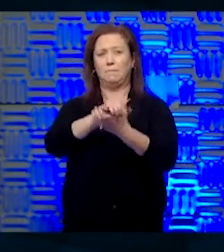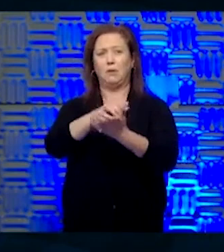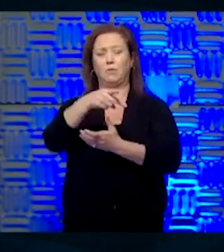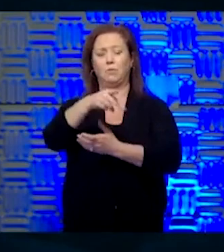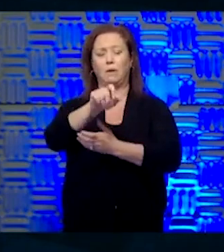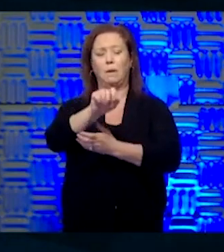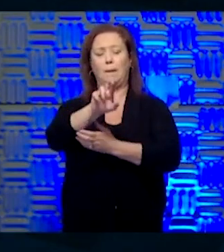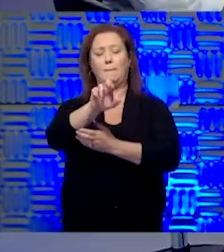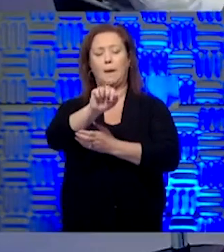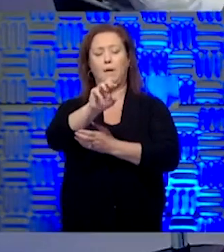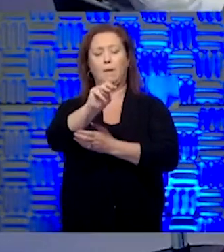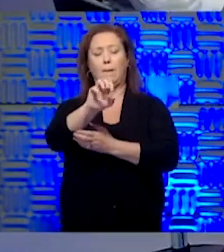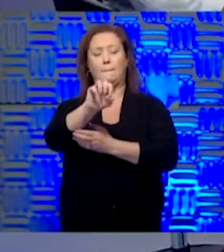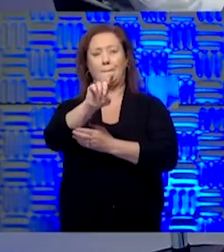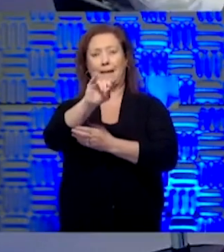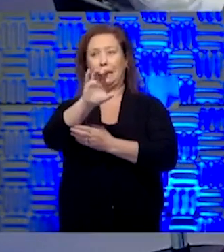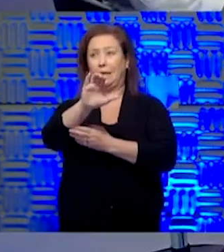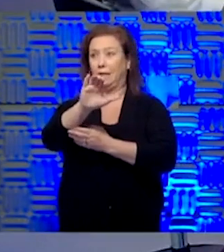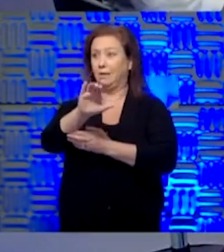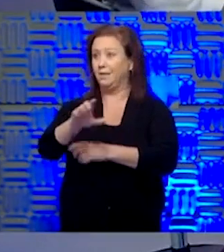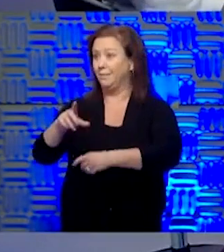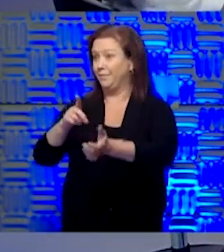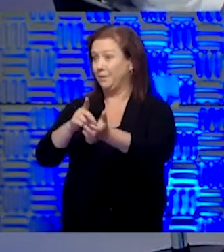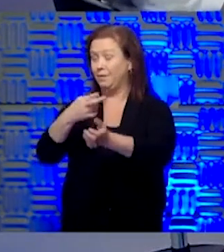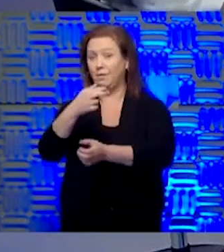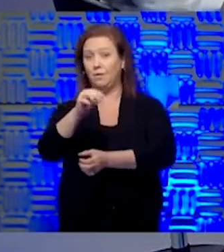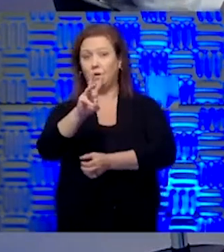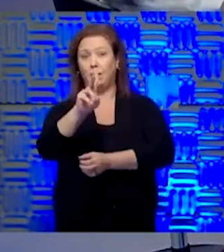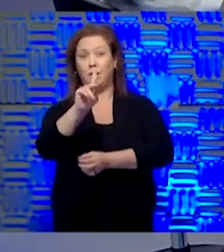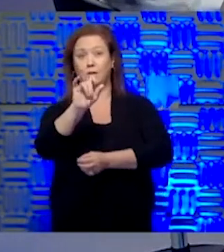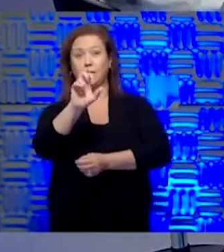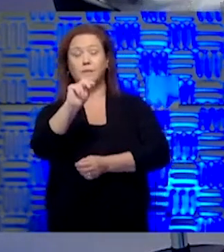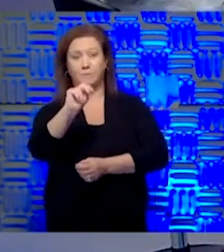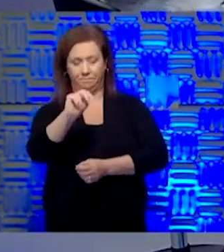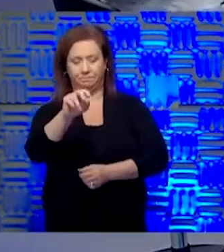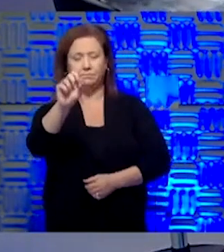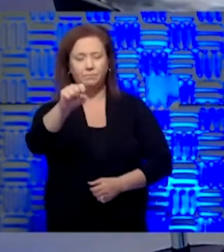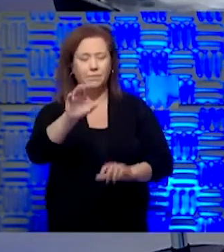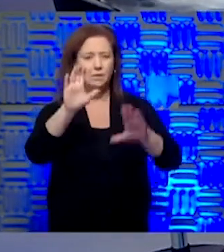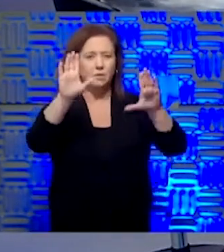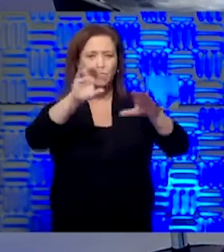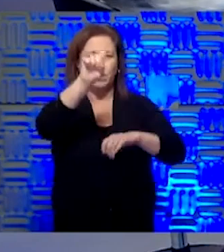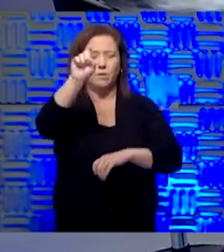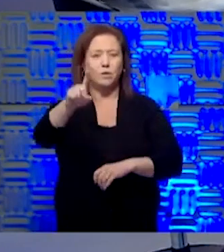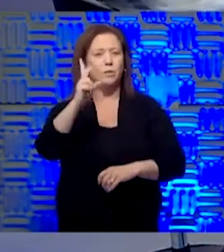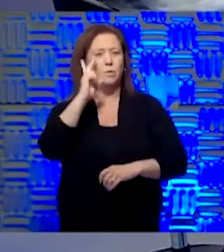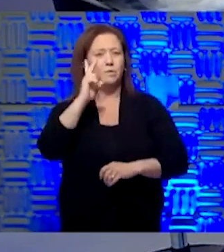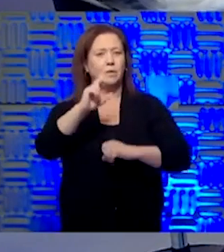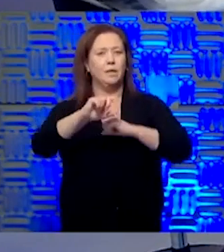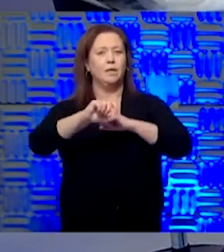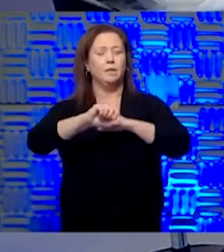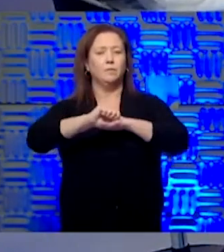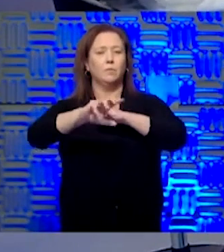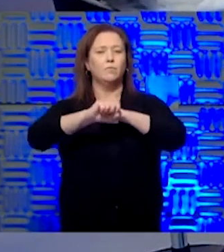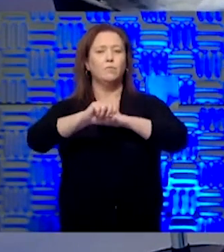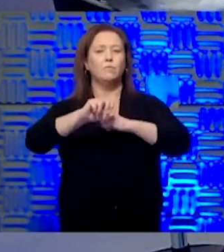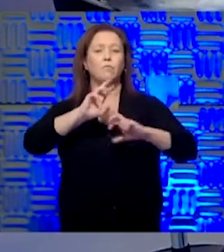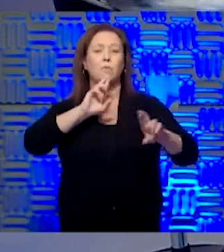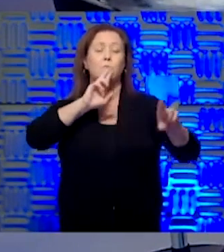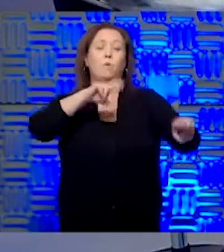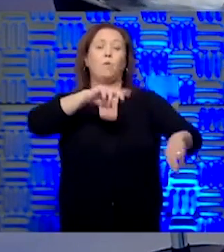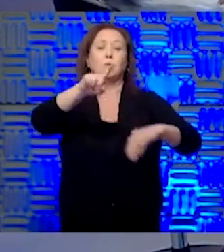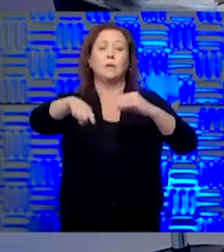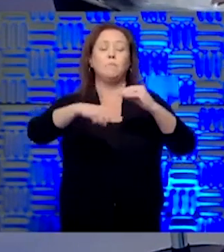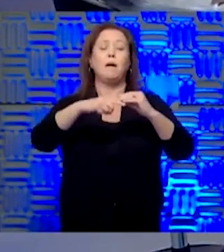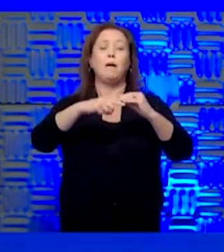paramedic. Okay, Dr. Hawkinson. Yeah, that's a good question. We certainly have seen a lot of media reports or social media reports about